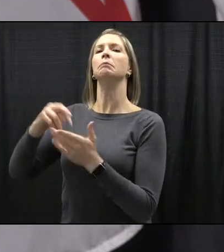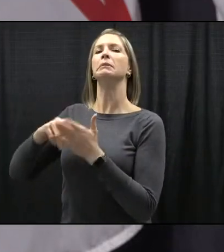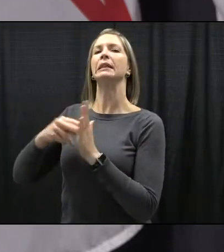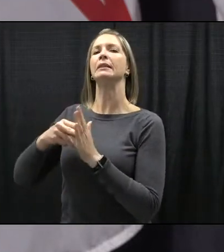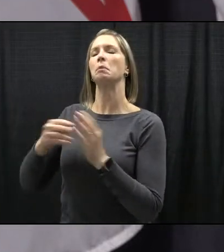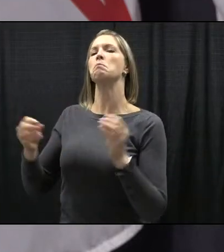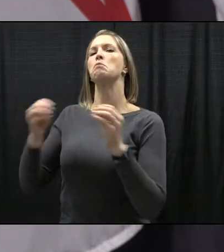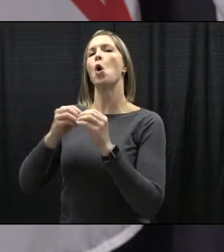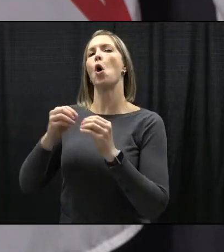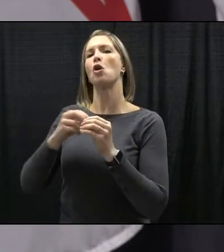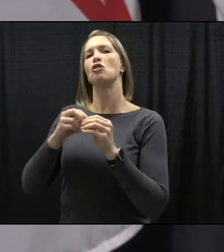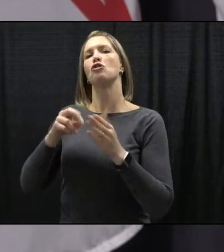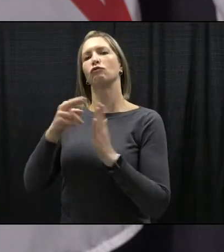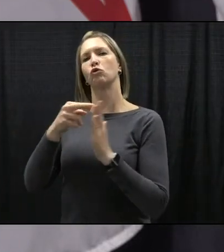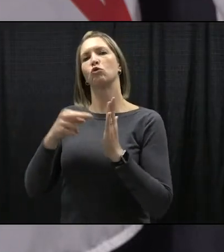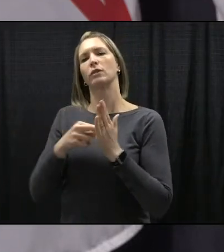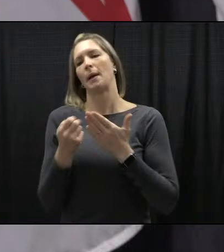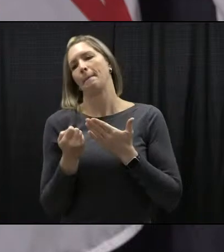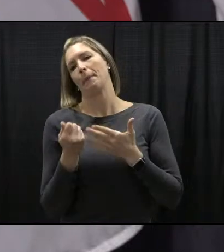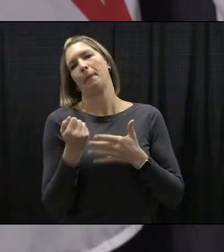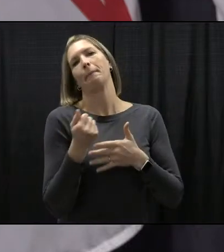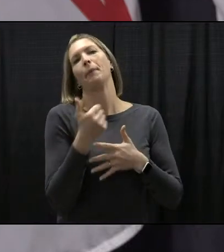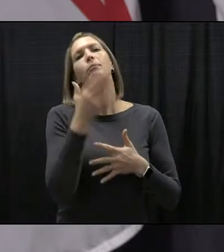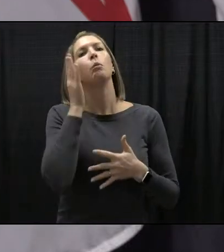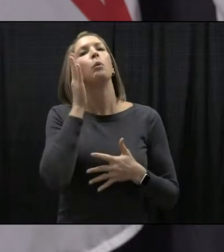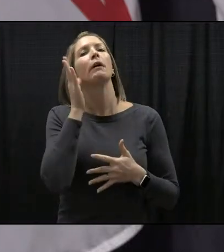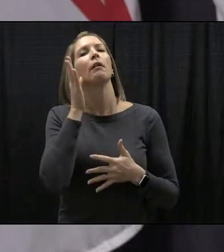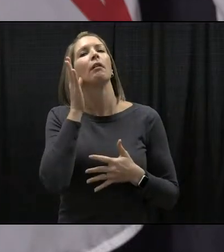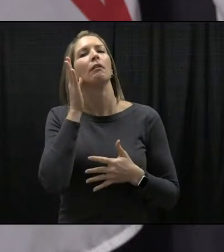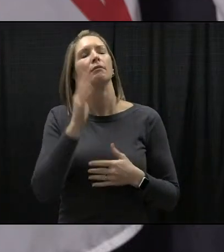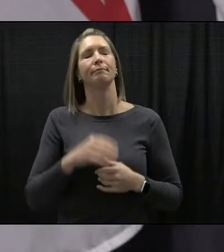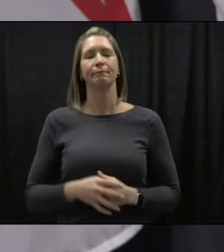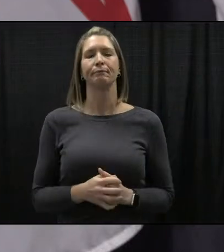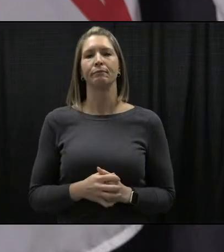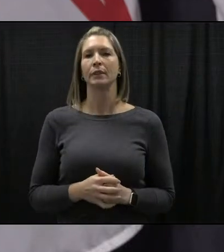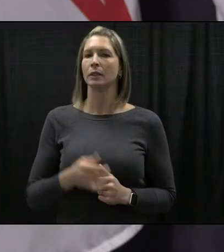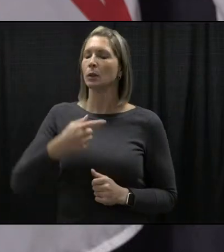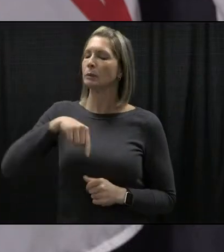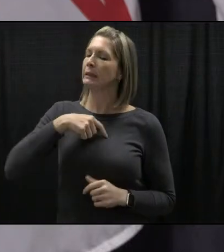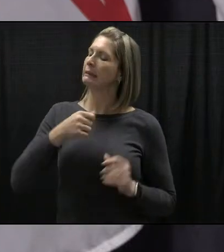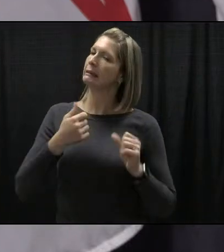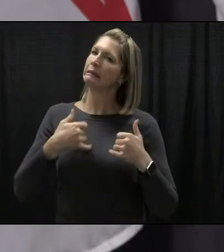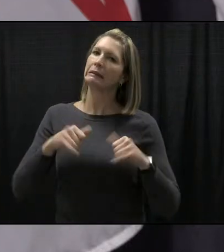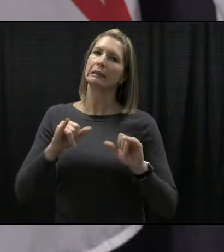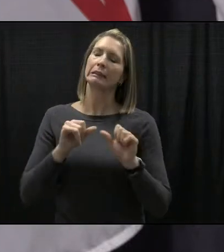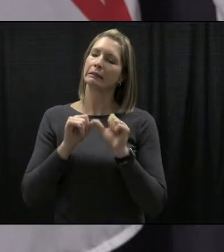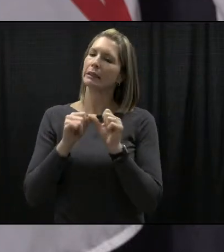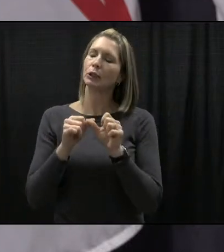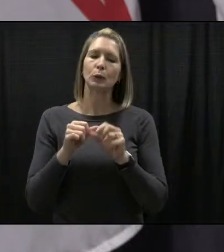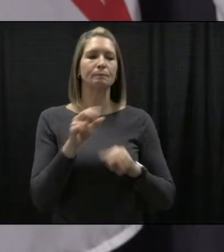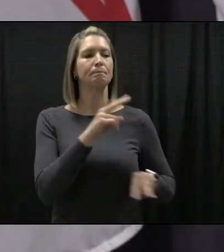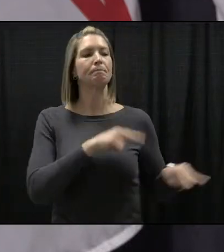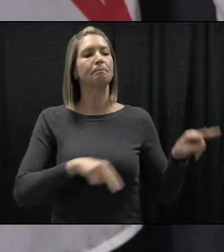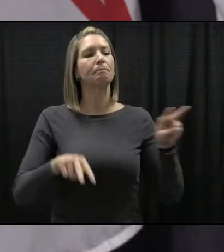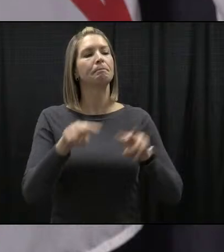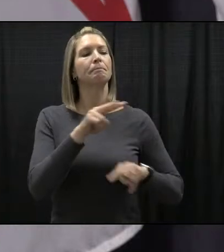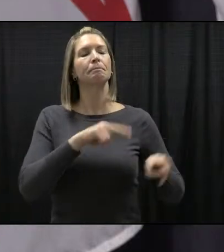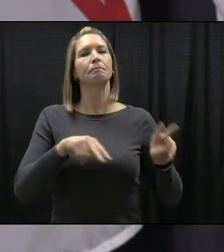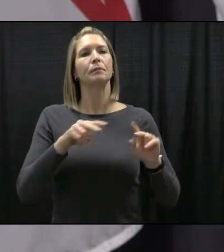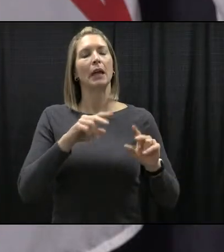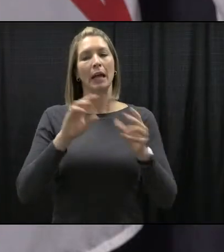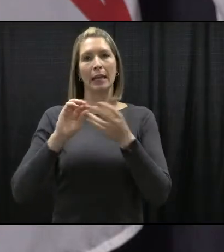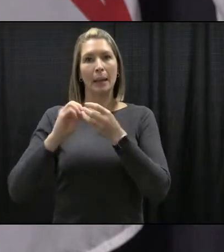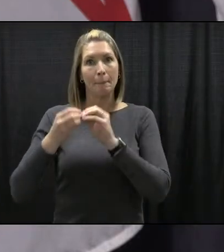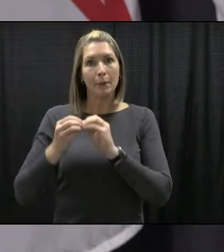ease restrictions. In the meantime, we are constantly monitoring our epidemiology, trends, and evidence, and adapt our